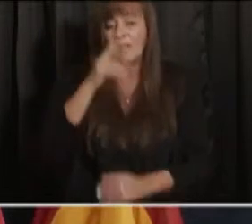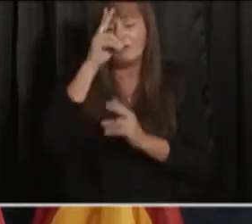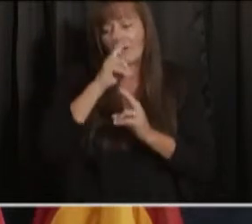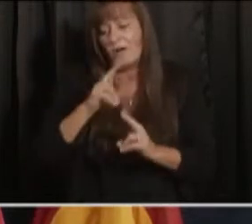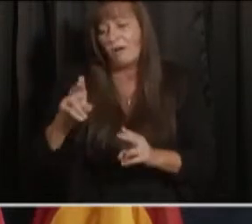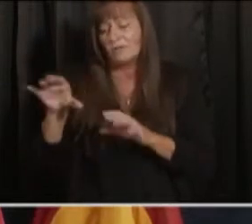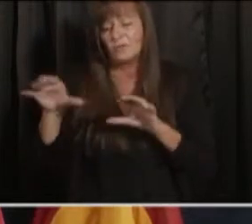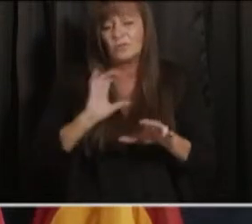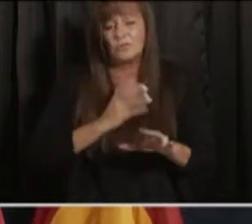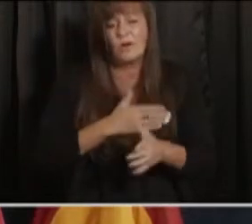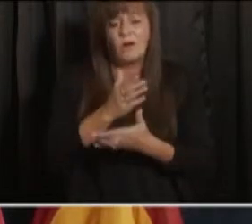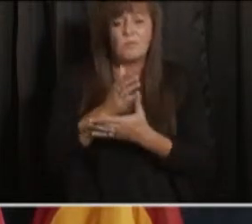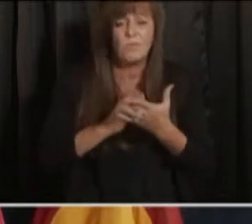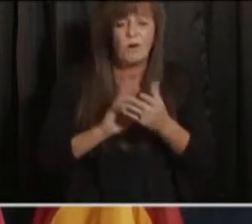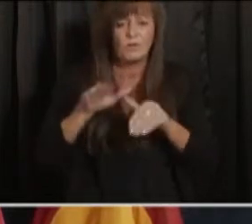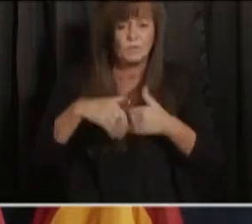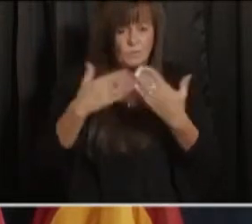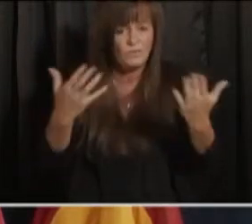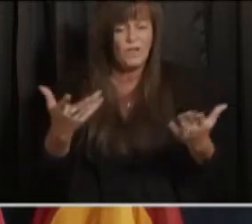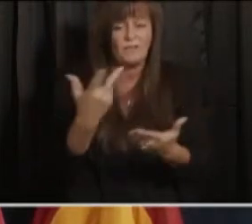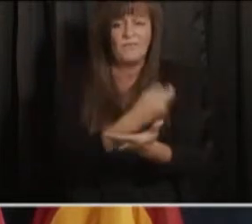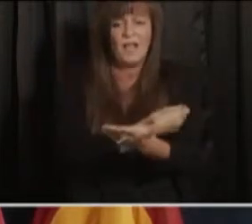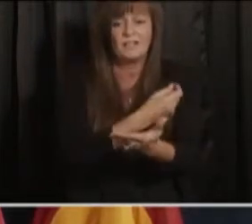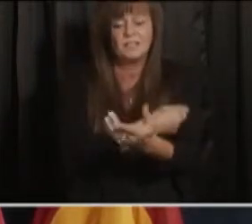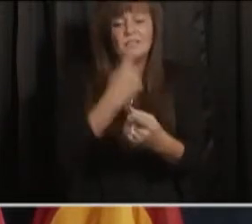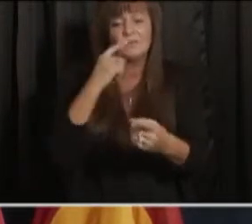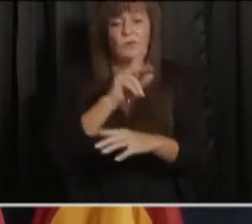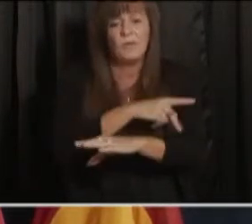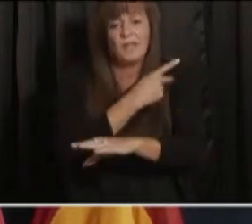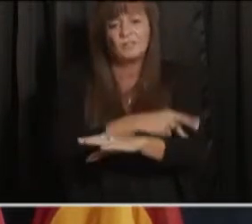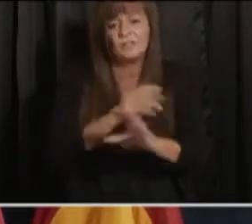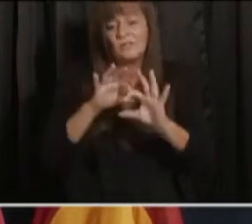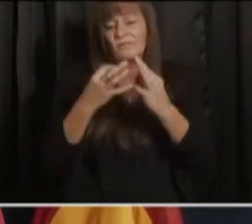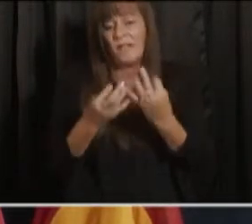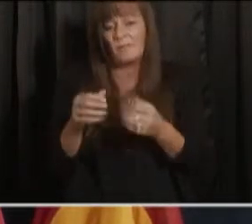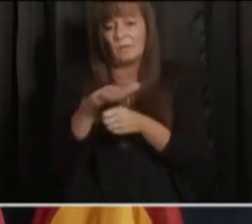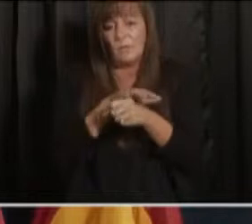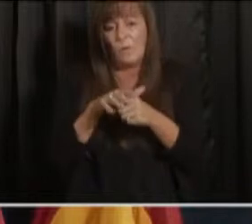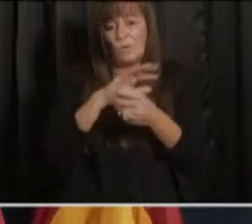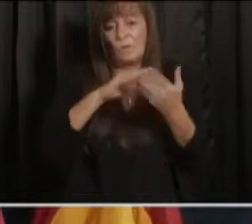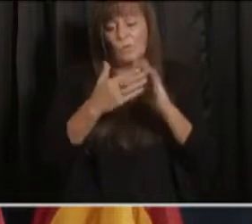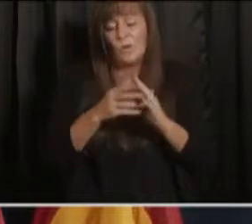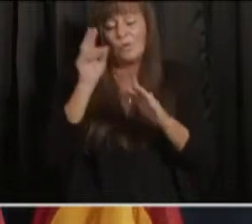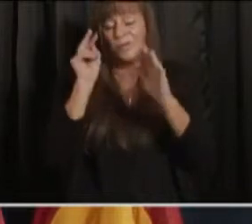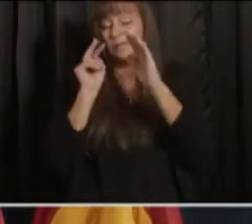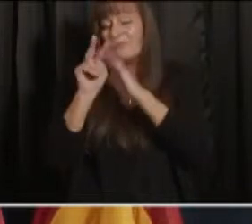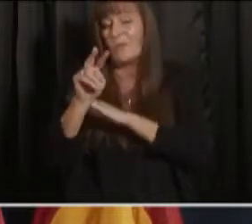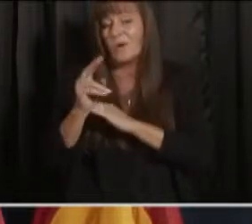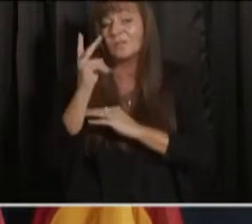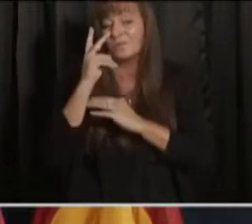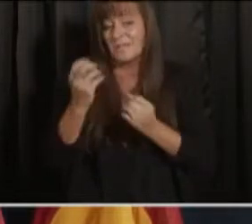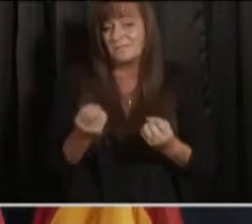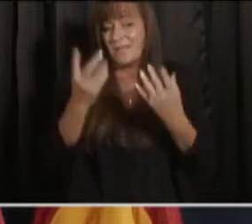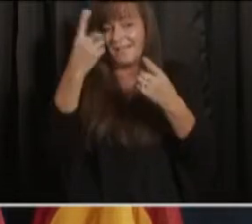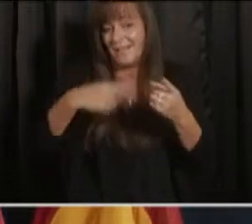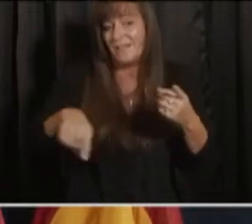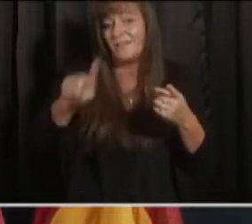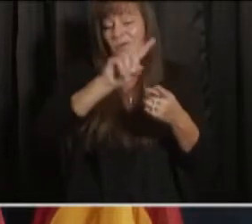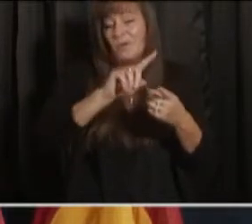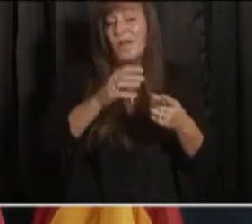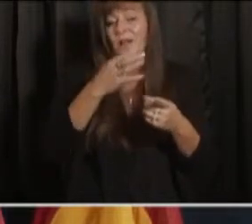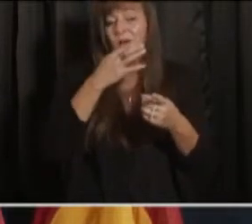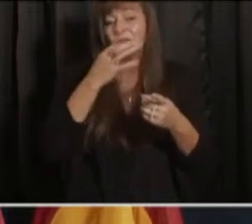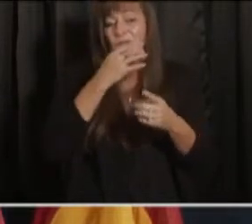deliver the COVID vaccine to our patients and families and local communities. And we look forward to seeing many of you at our upcoming